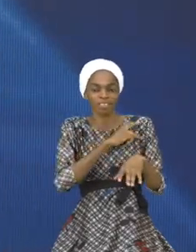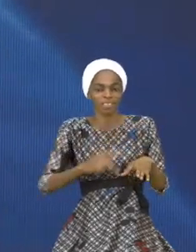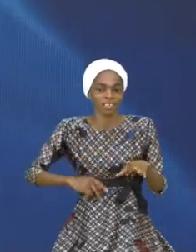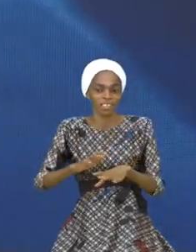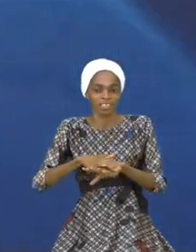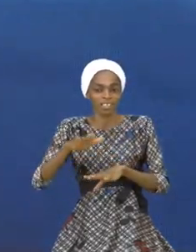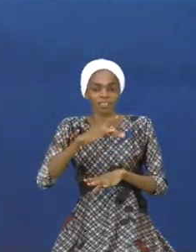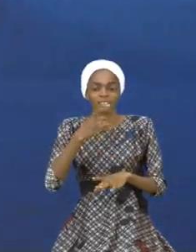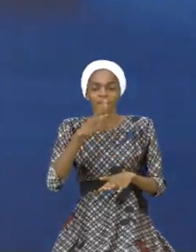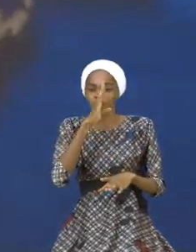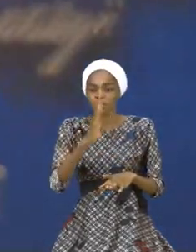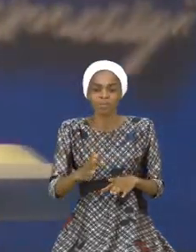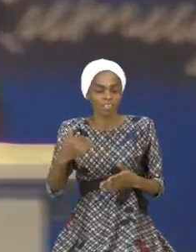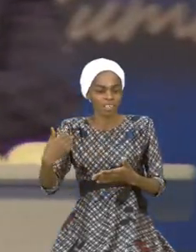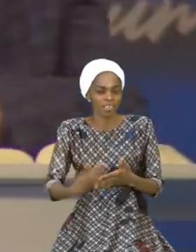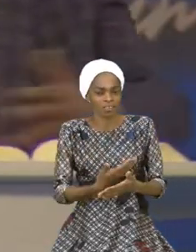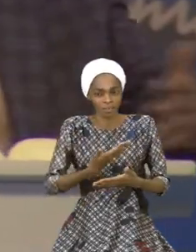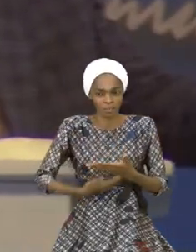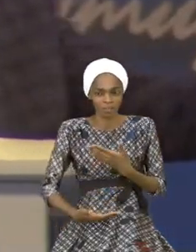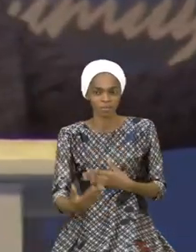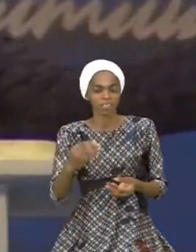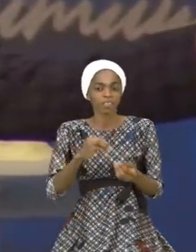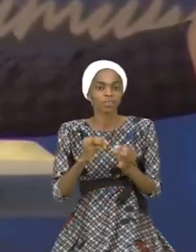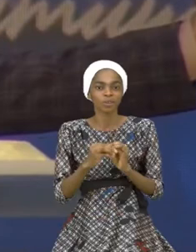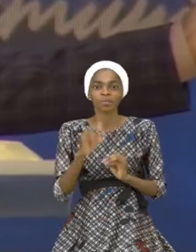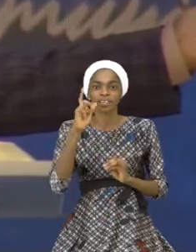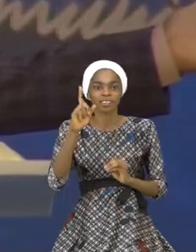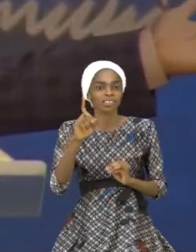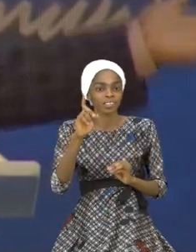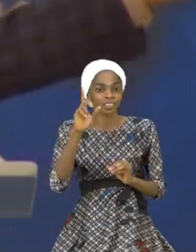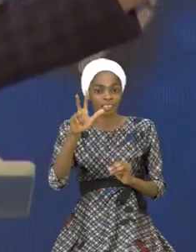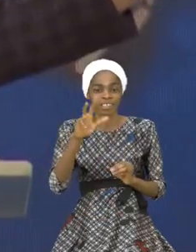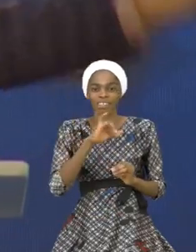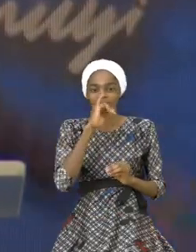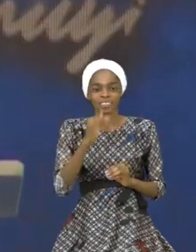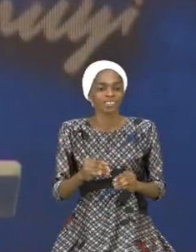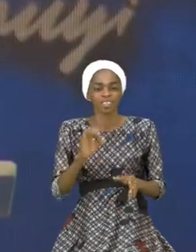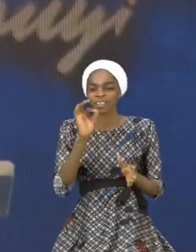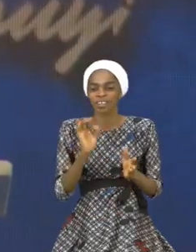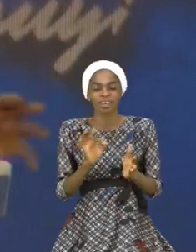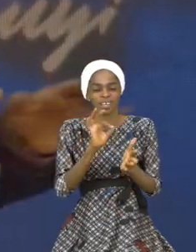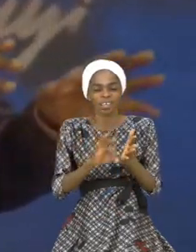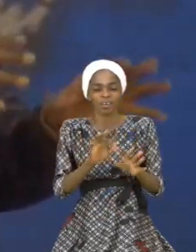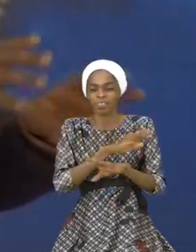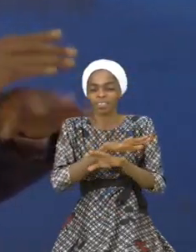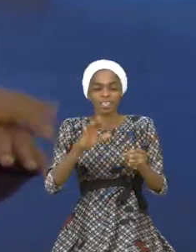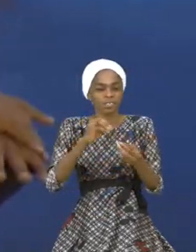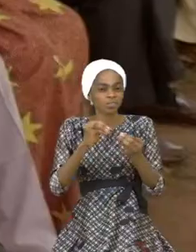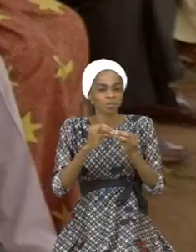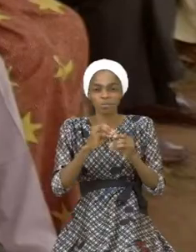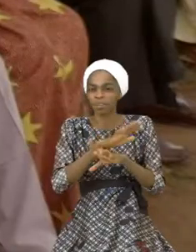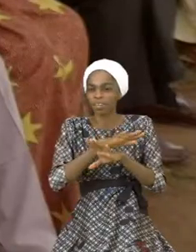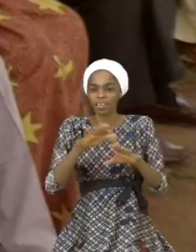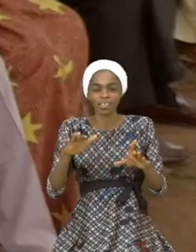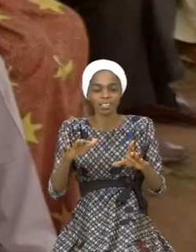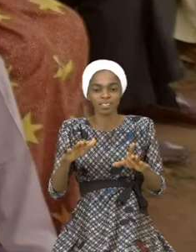kingdom number three then the numberless uncountable birthright in emmanuel's